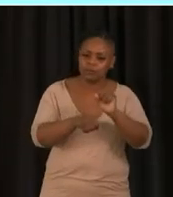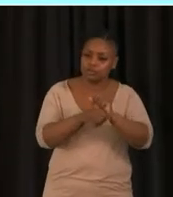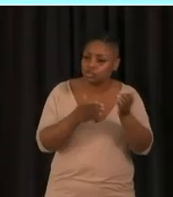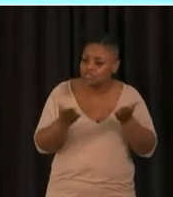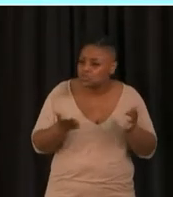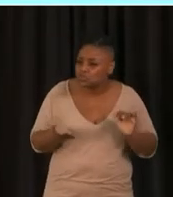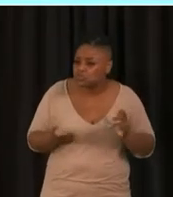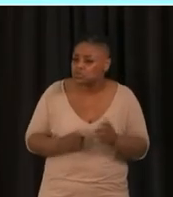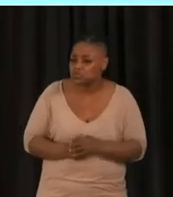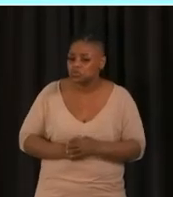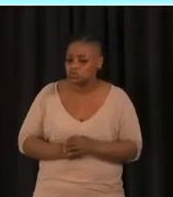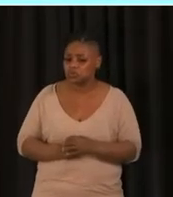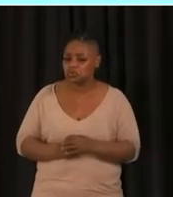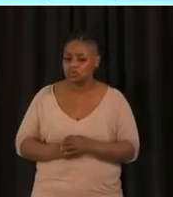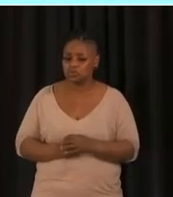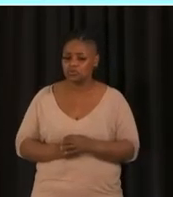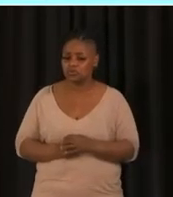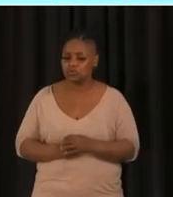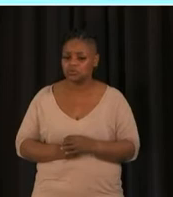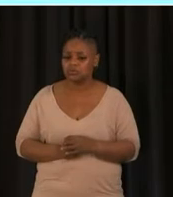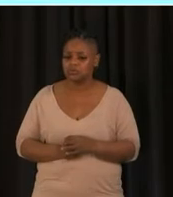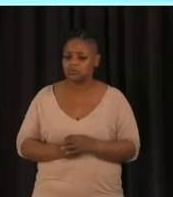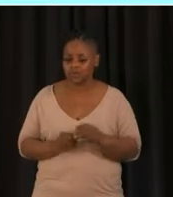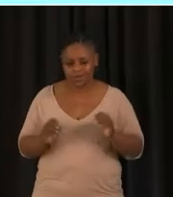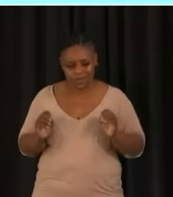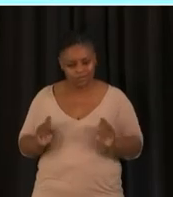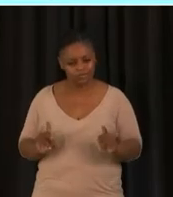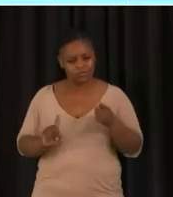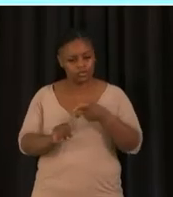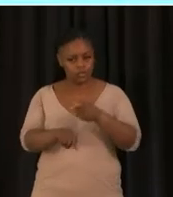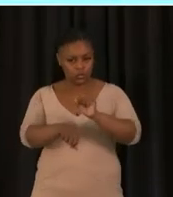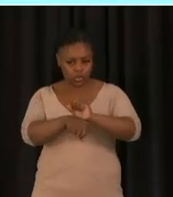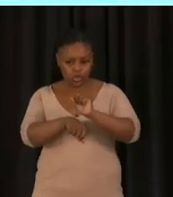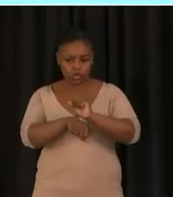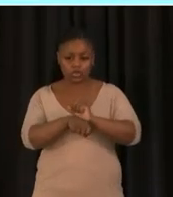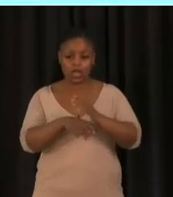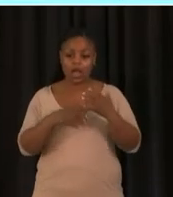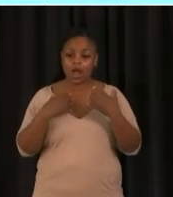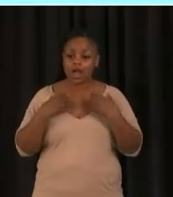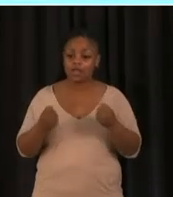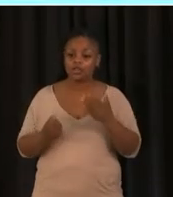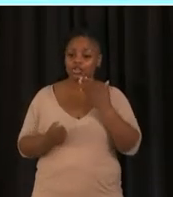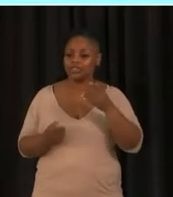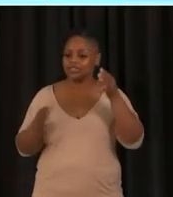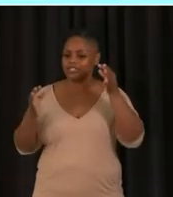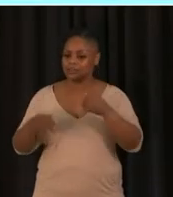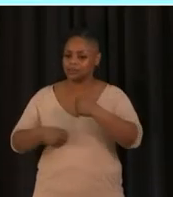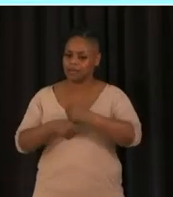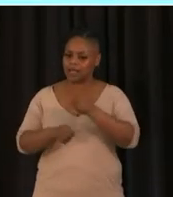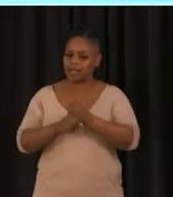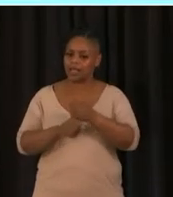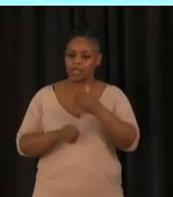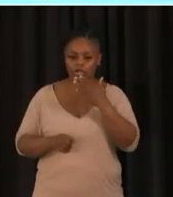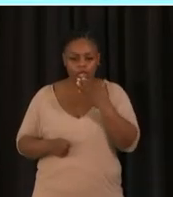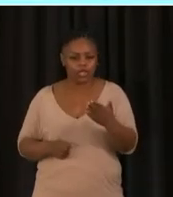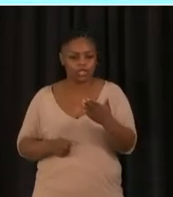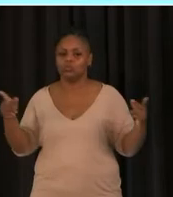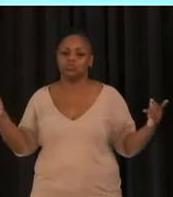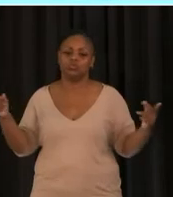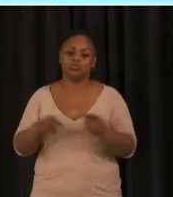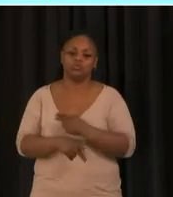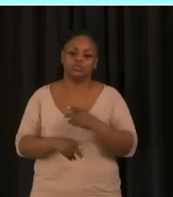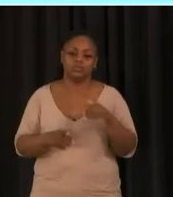now. Or go into the chat on Facebook and ask us a question there. Or on Twitter, you could